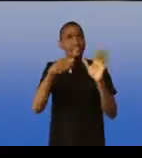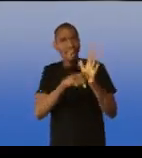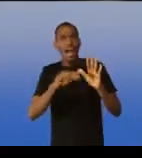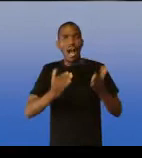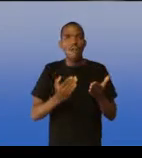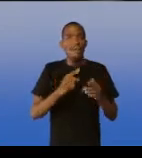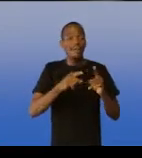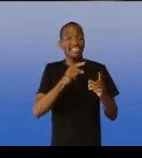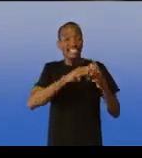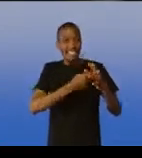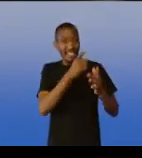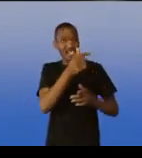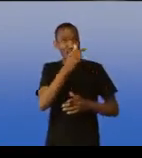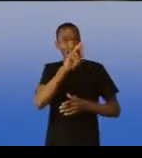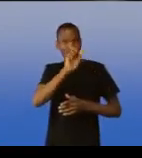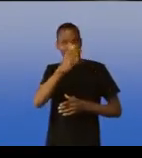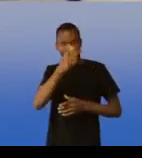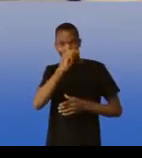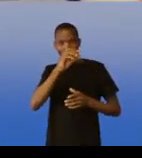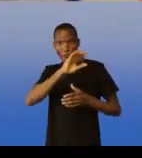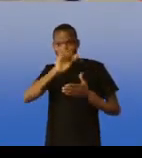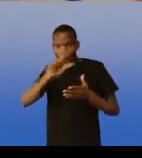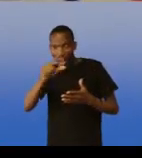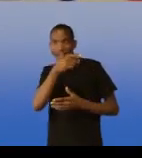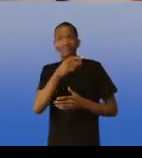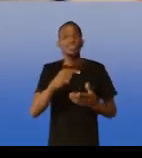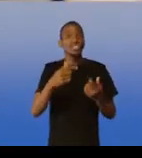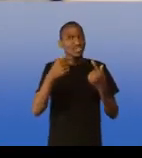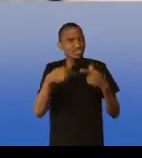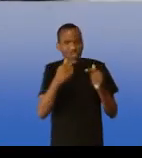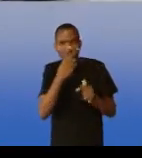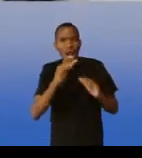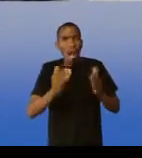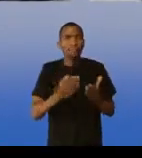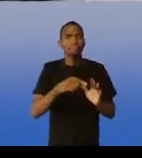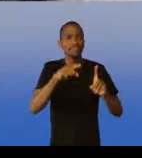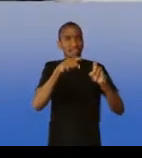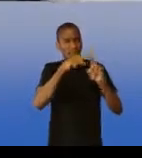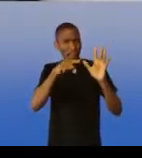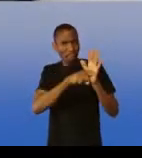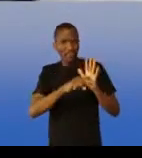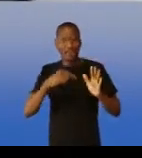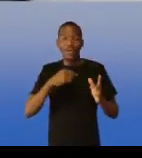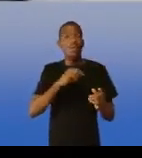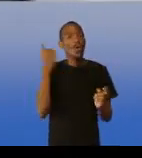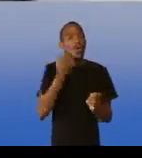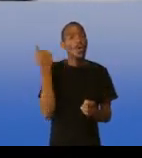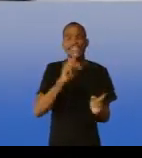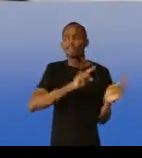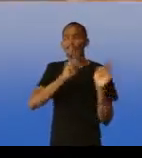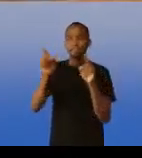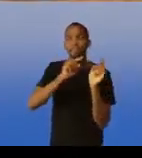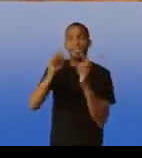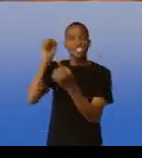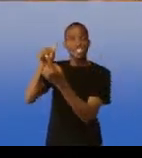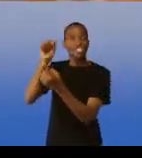All, people are starting to know their status. They're going for an HIV test and they know nowadays that if they test